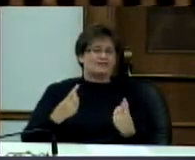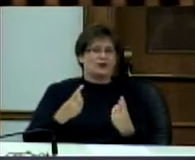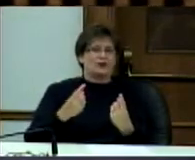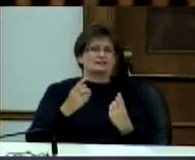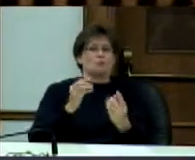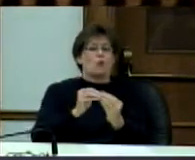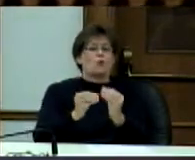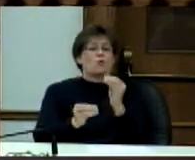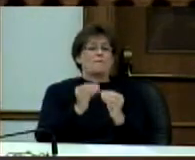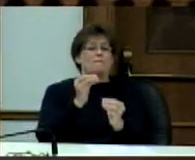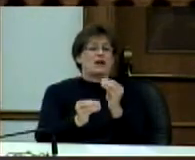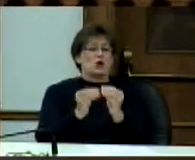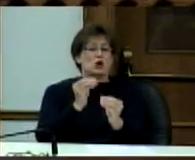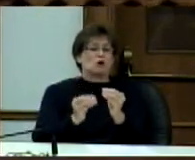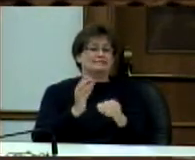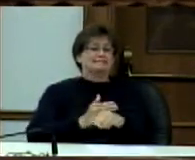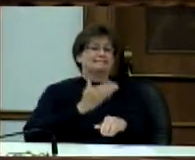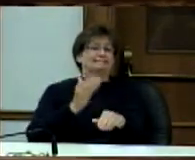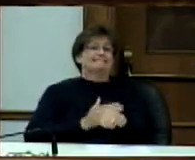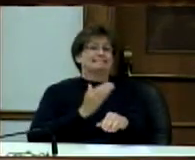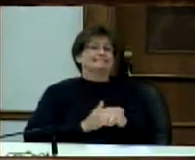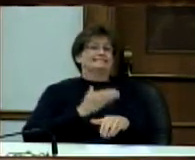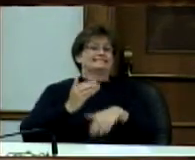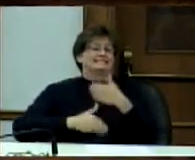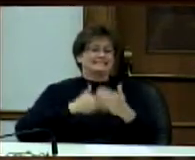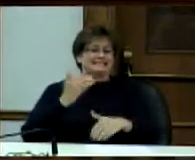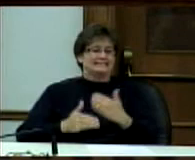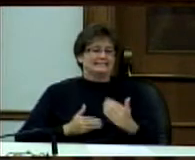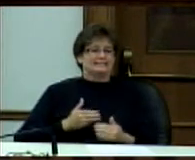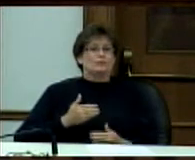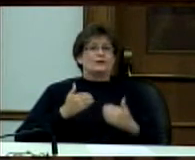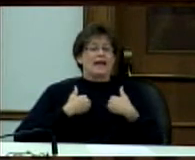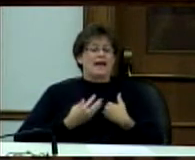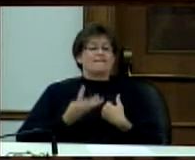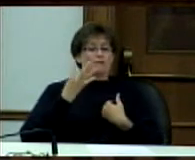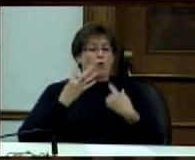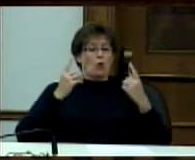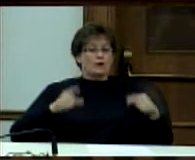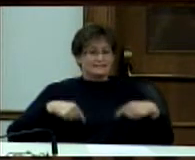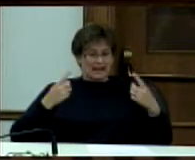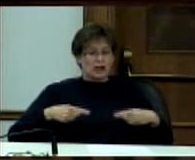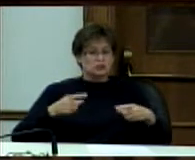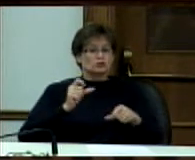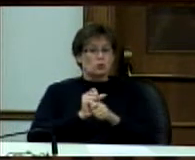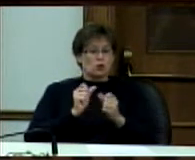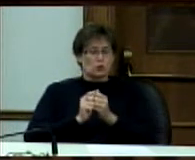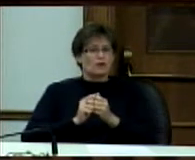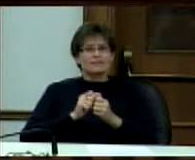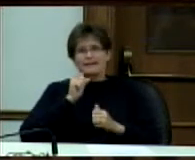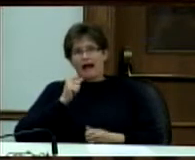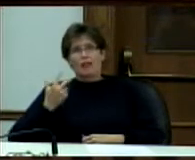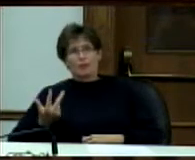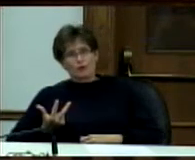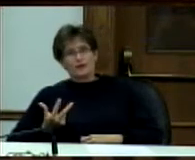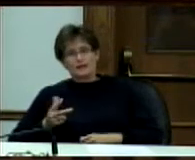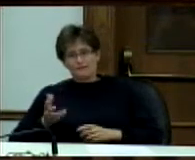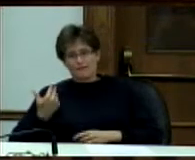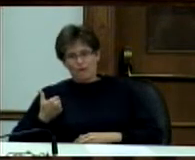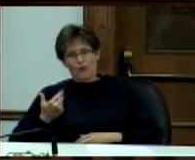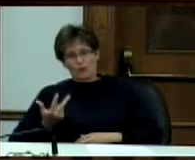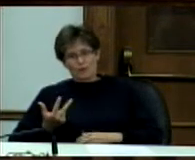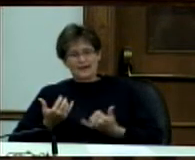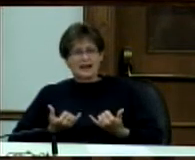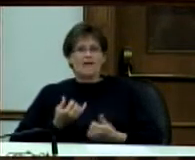system. We will now have 4 tires on which to operate instead of 3. We'll